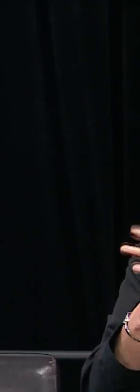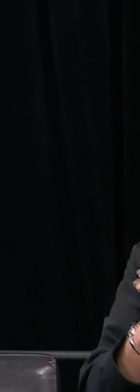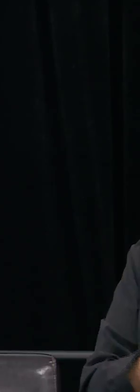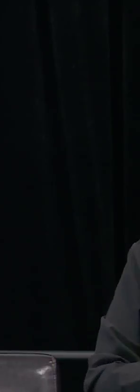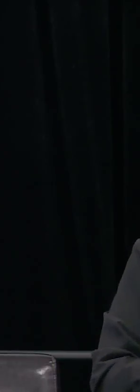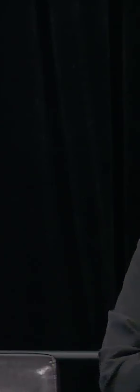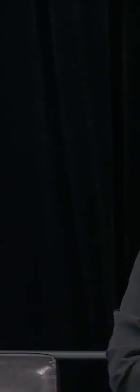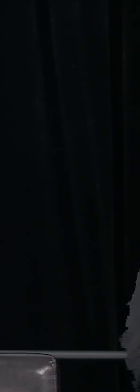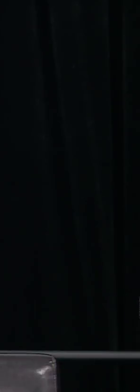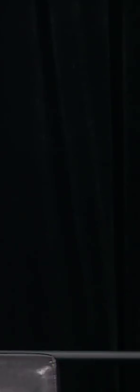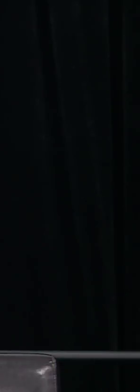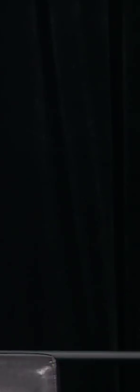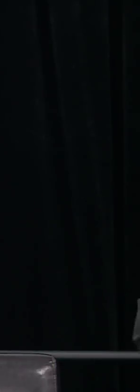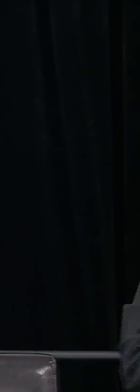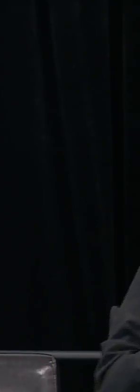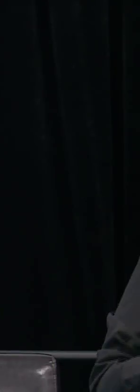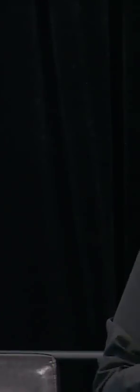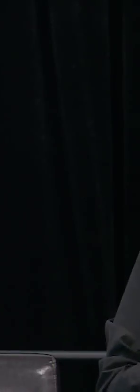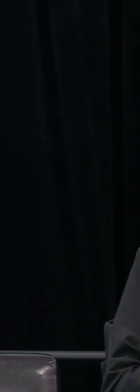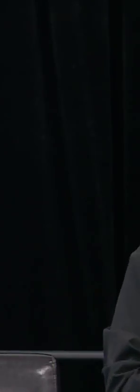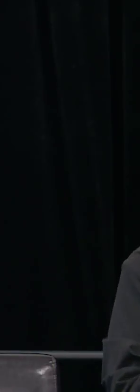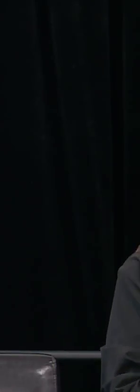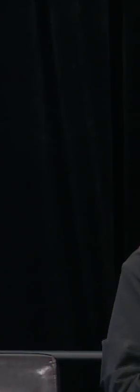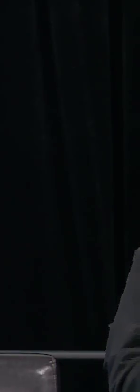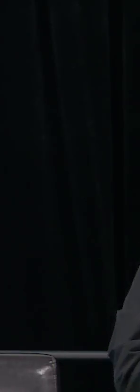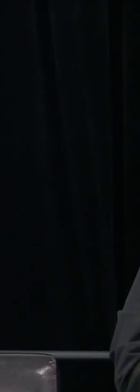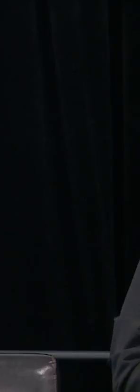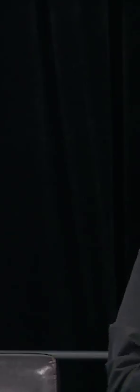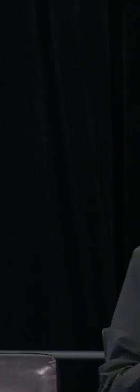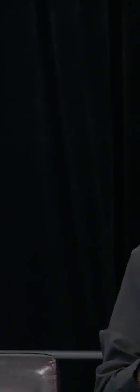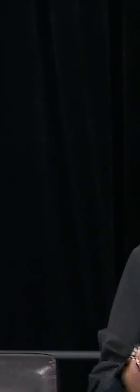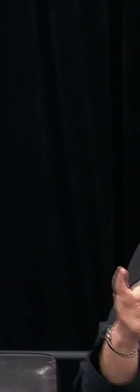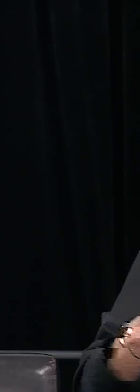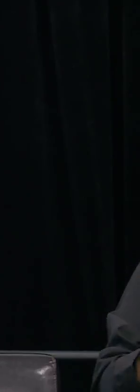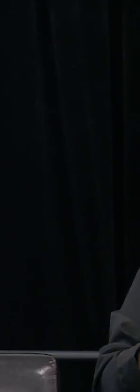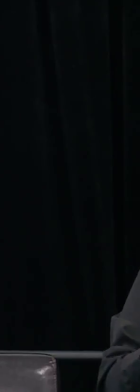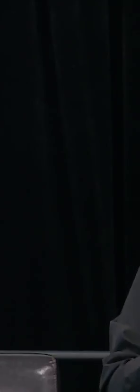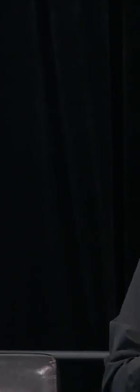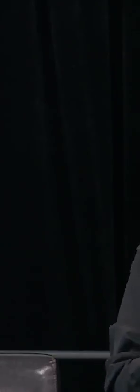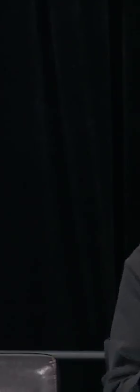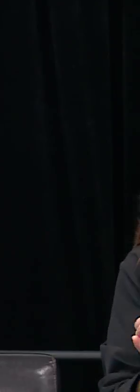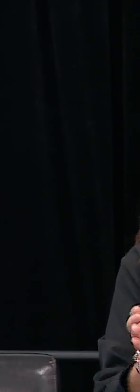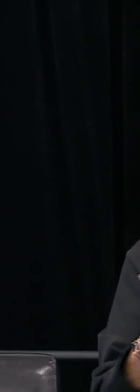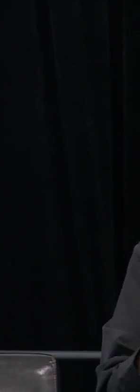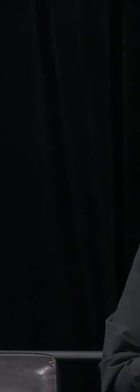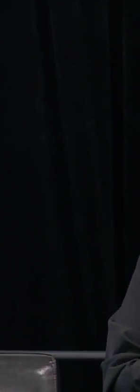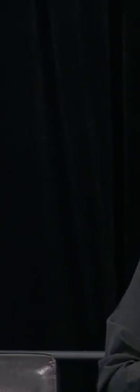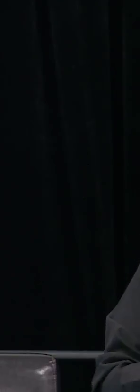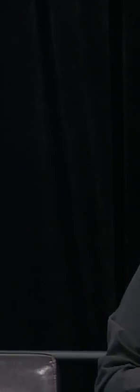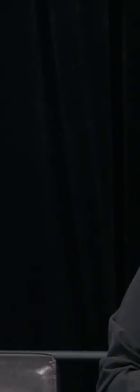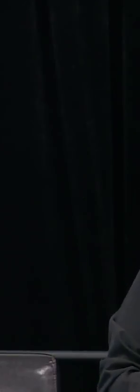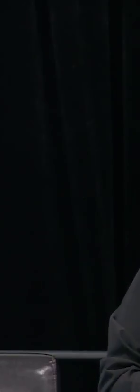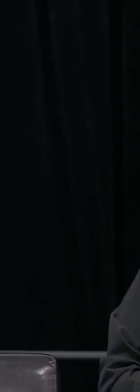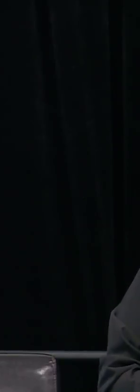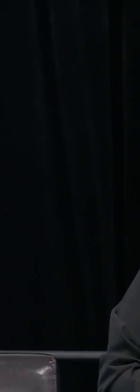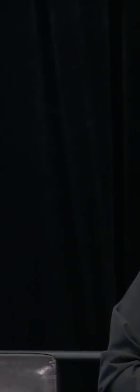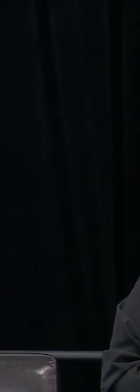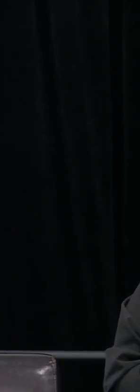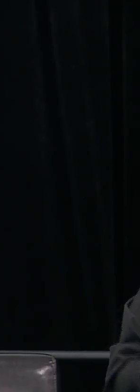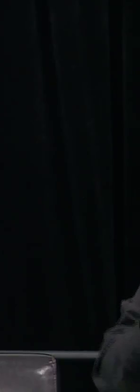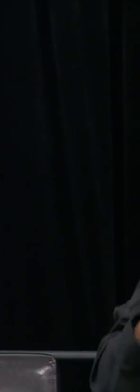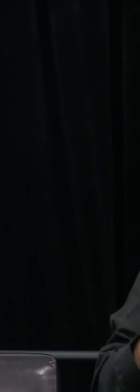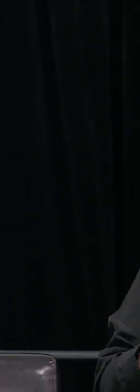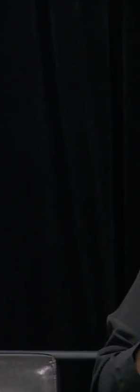actually close to other people who were from the deaf world. It made an invisible ghetto. And that was frustrating for me.